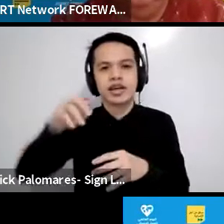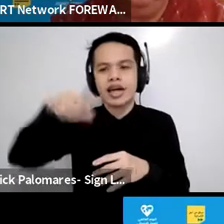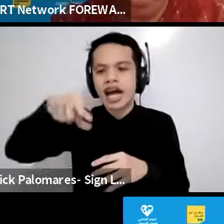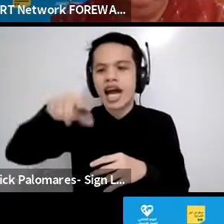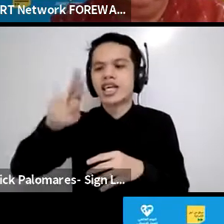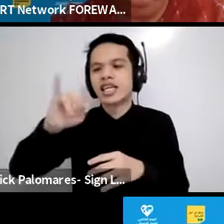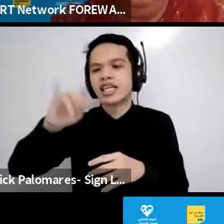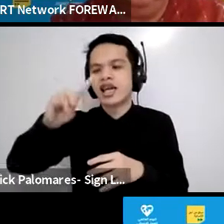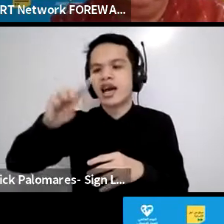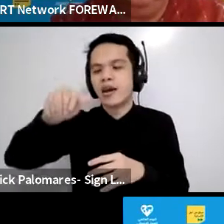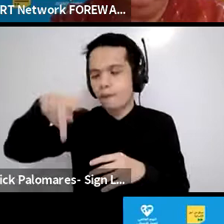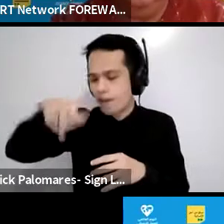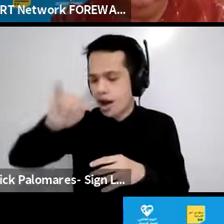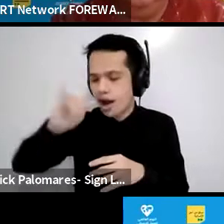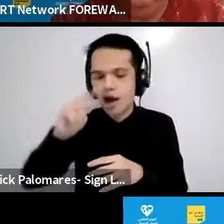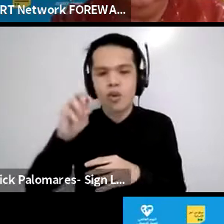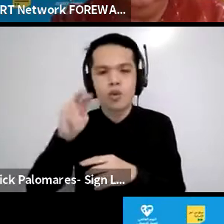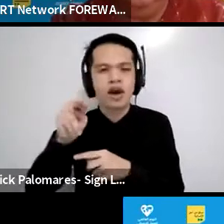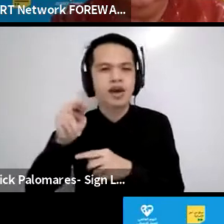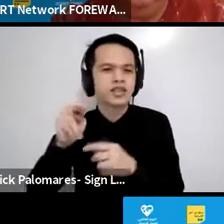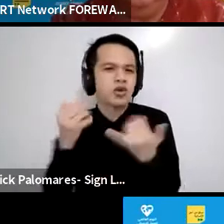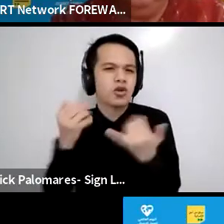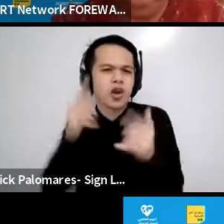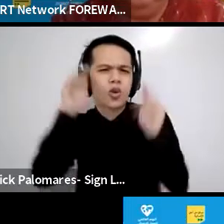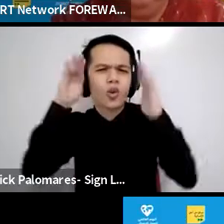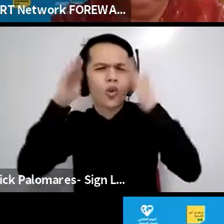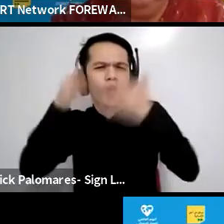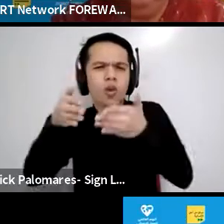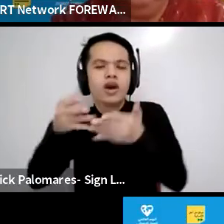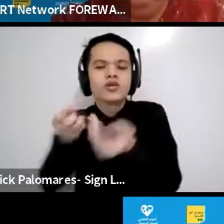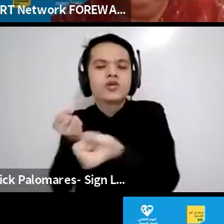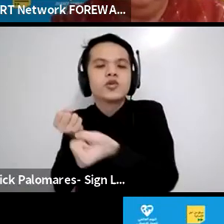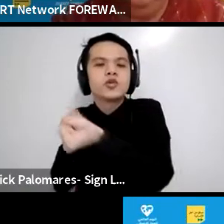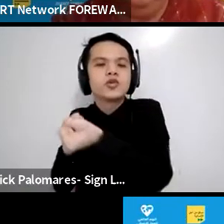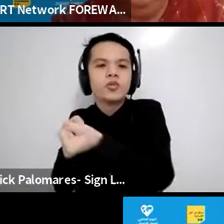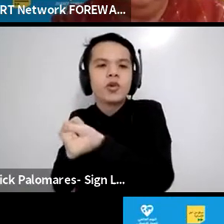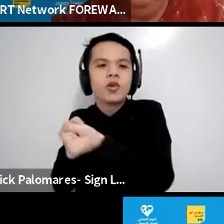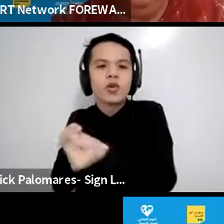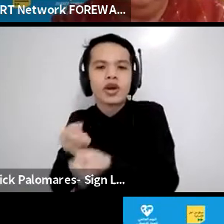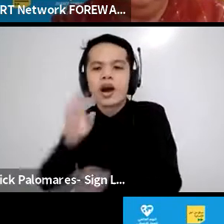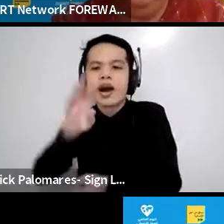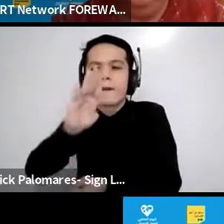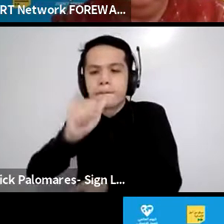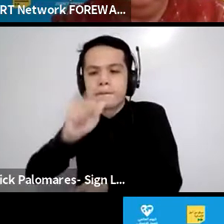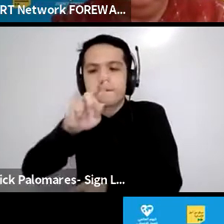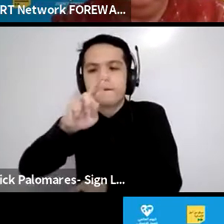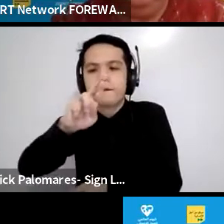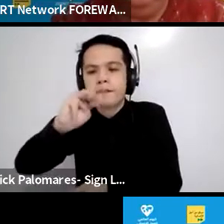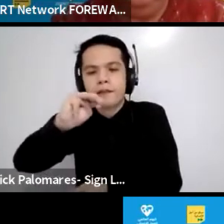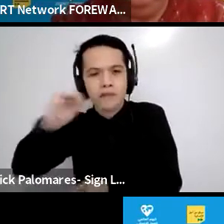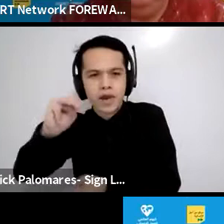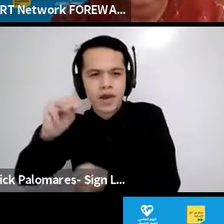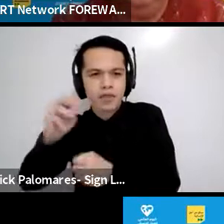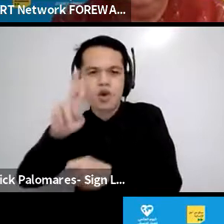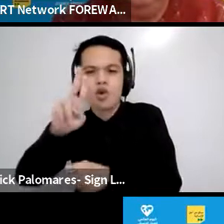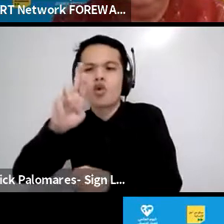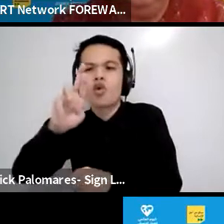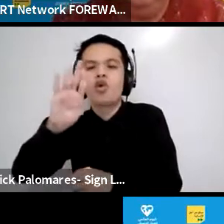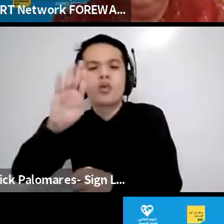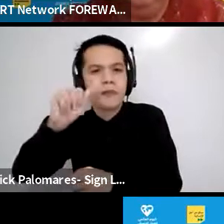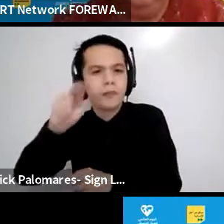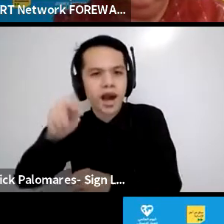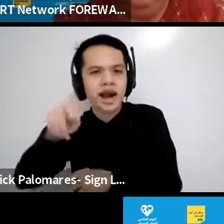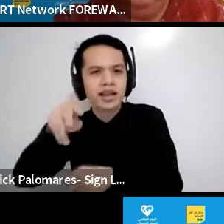time around. But the aim is actually to support these BARM urban areas to